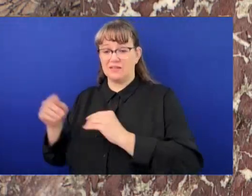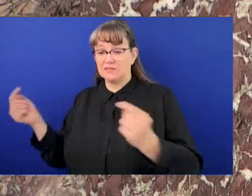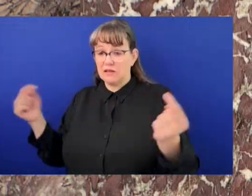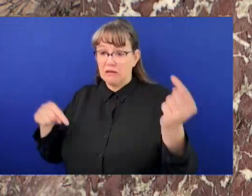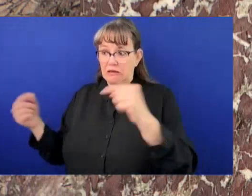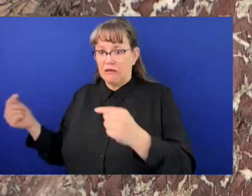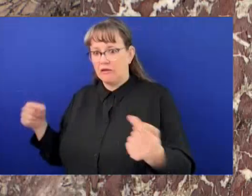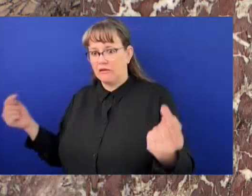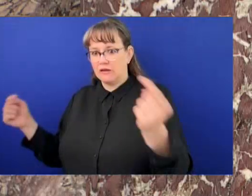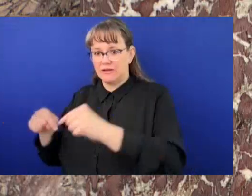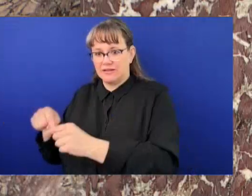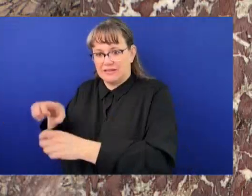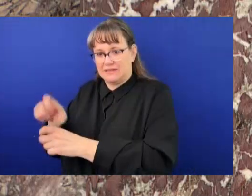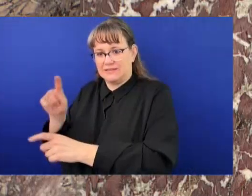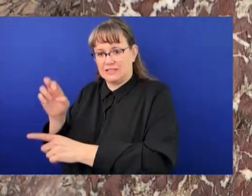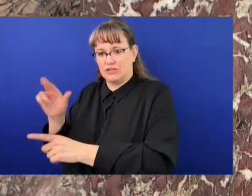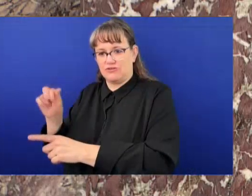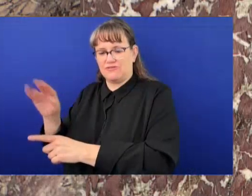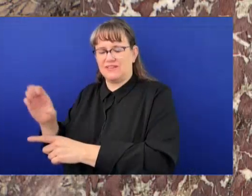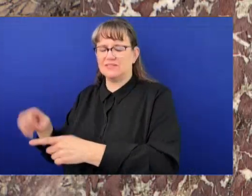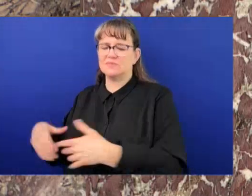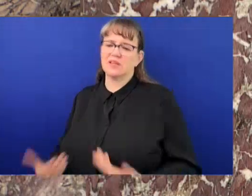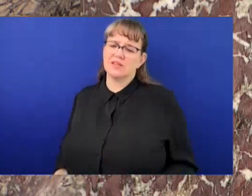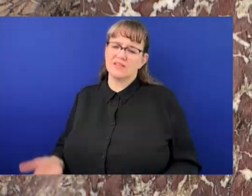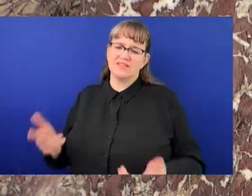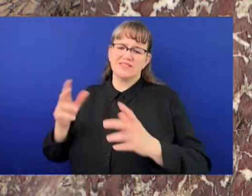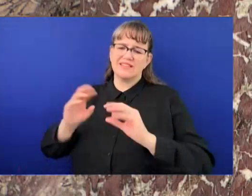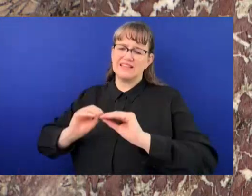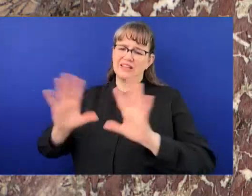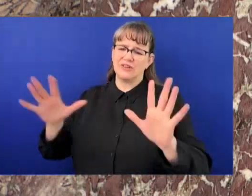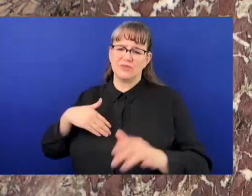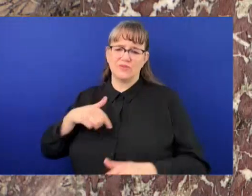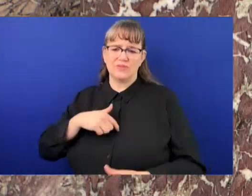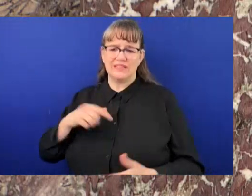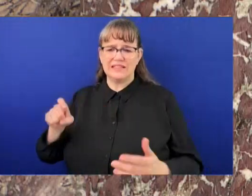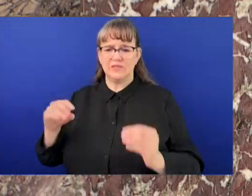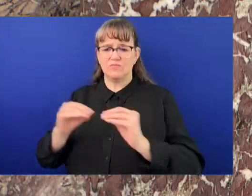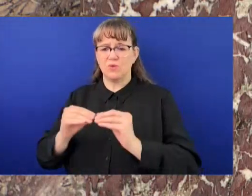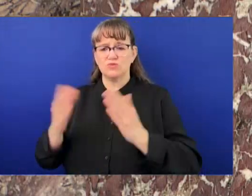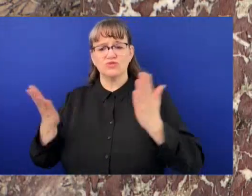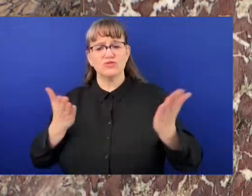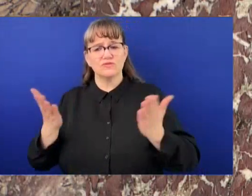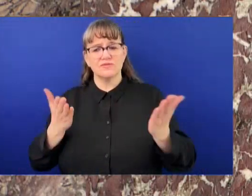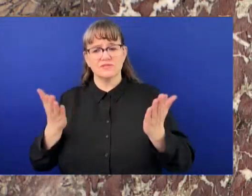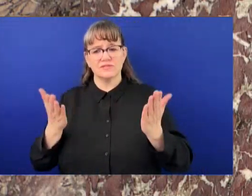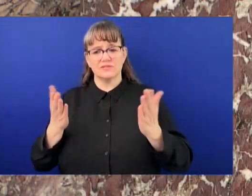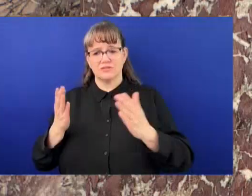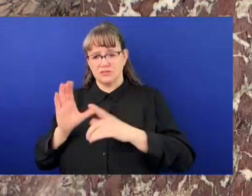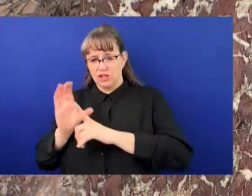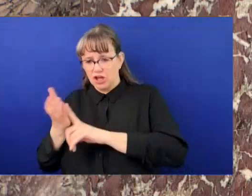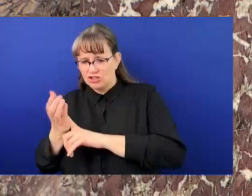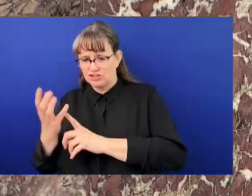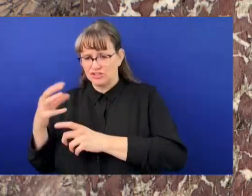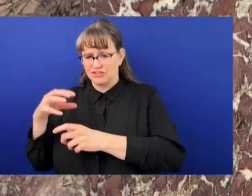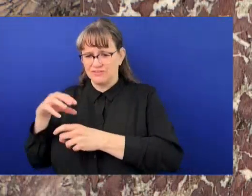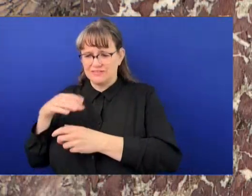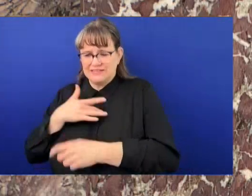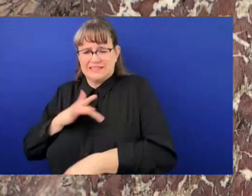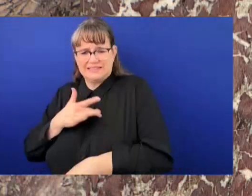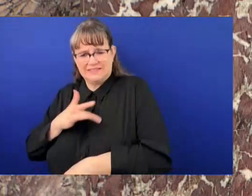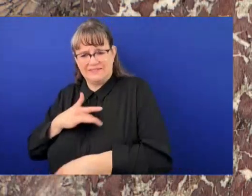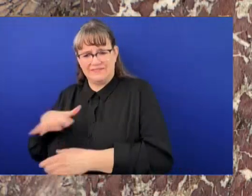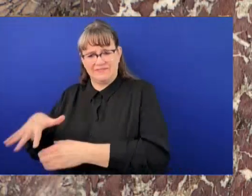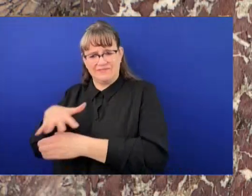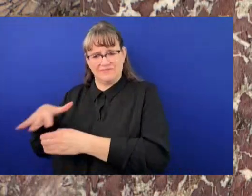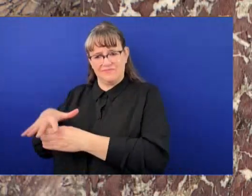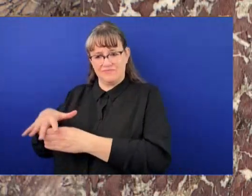treatments that include wraparound supports. The closest accessible treatment center for people in my riding is a 6 to